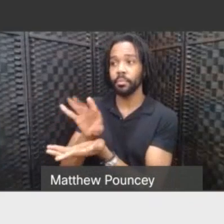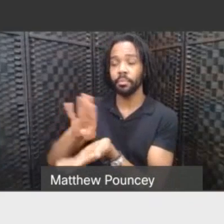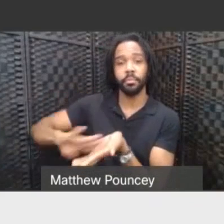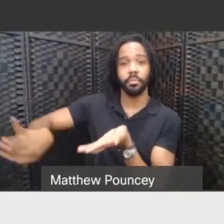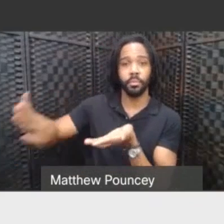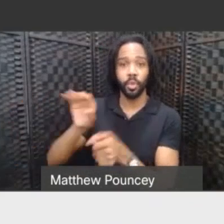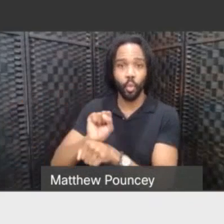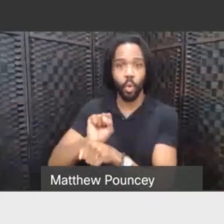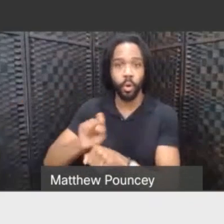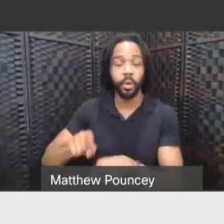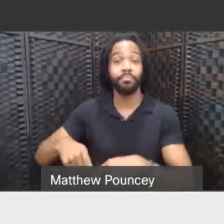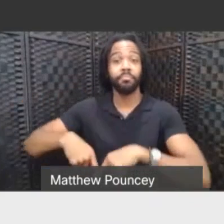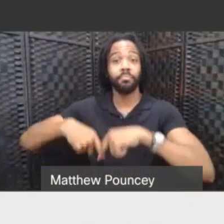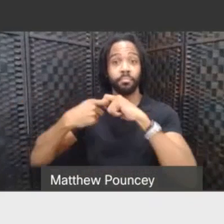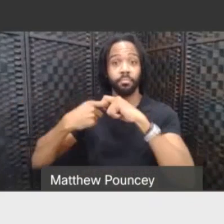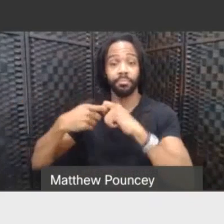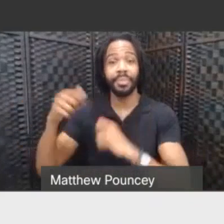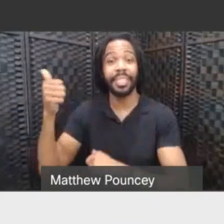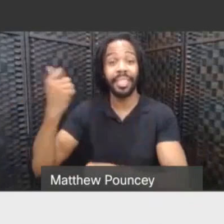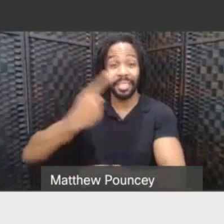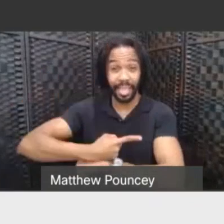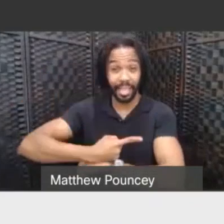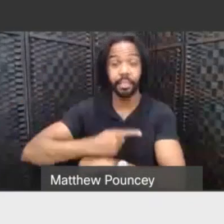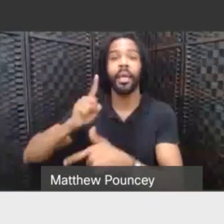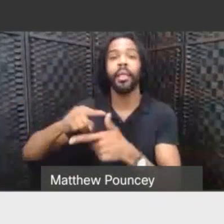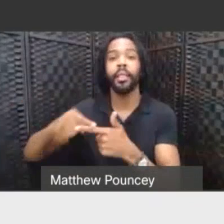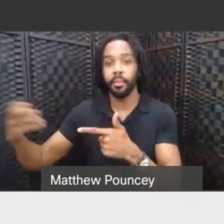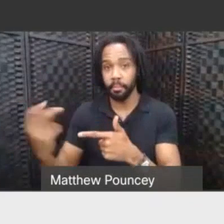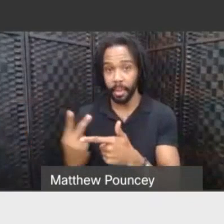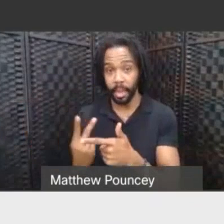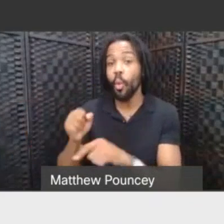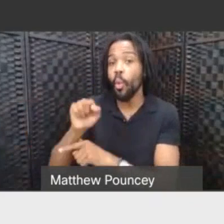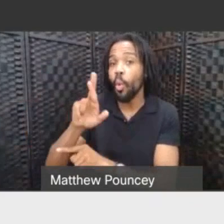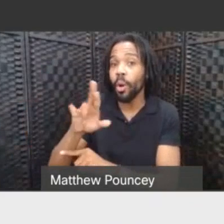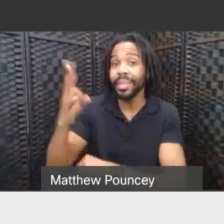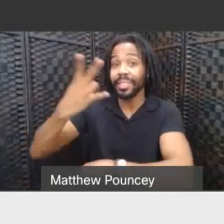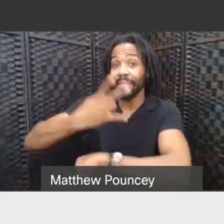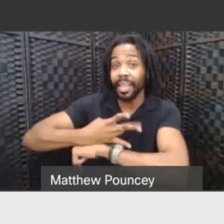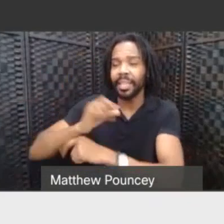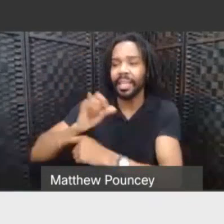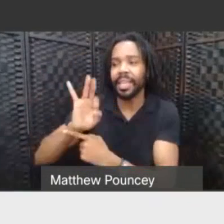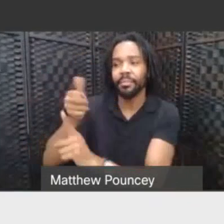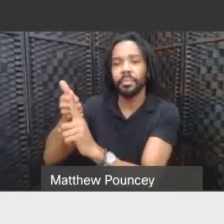the last exposure, or can be excluded from work for 7 days with a negative COVID test.